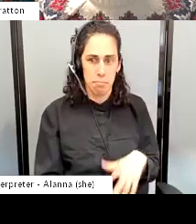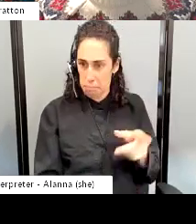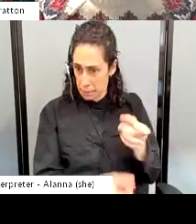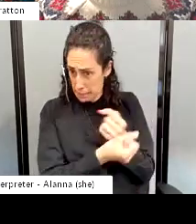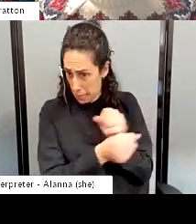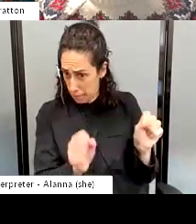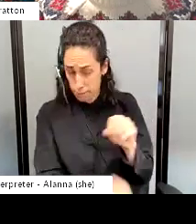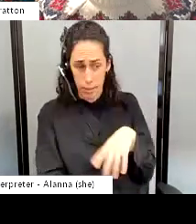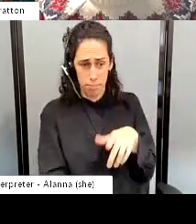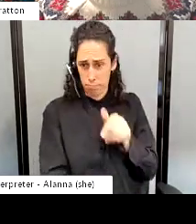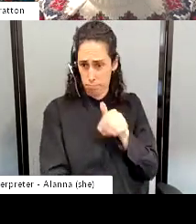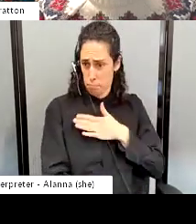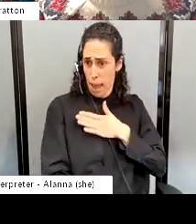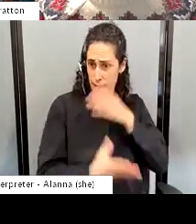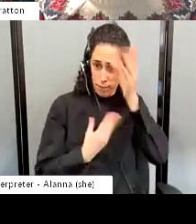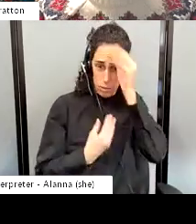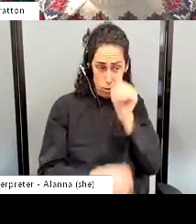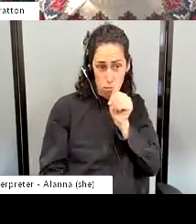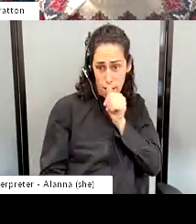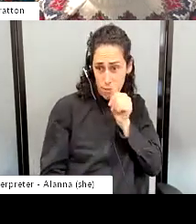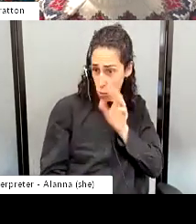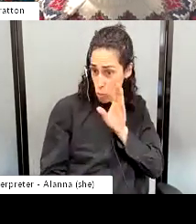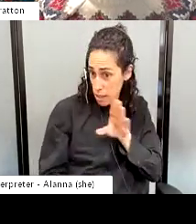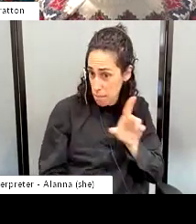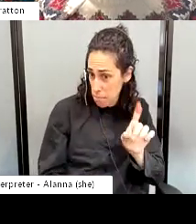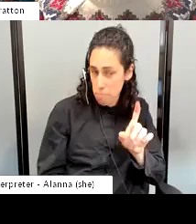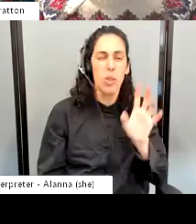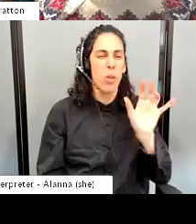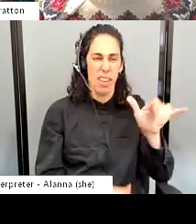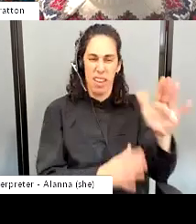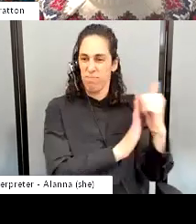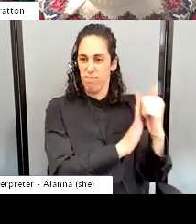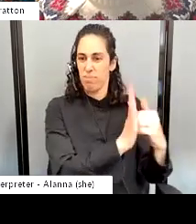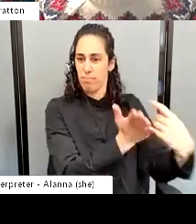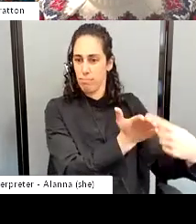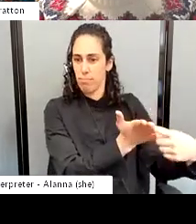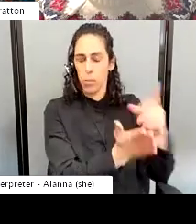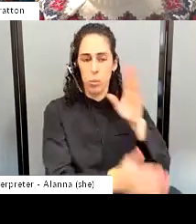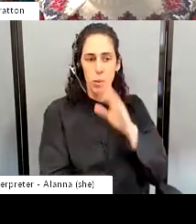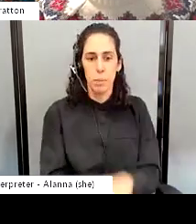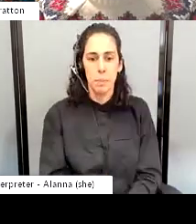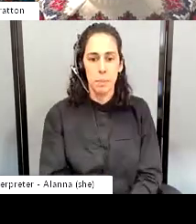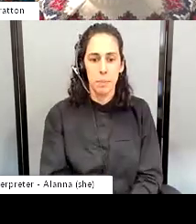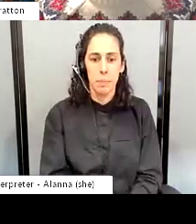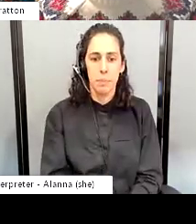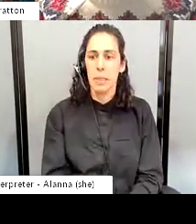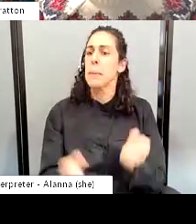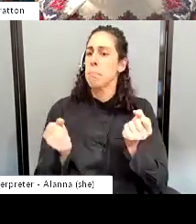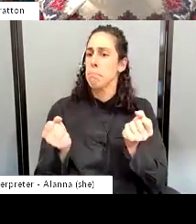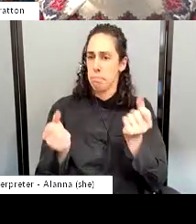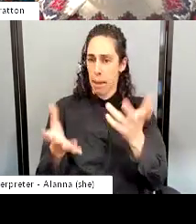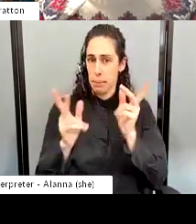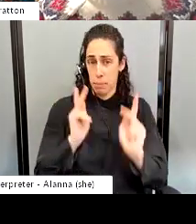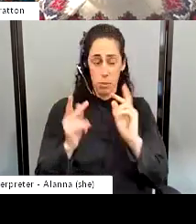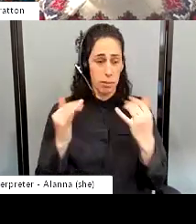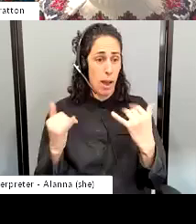of some of the pitfalls of doing a lot of online communication or interaction. And there are ways to ensure